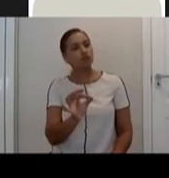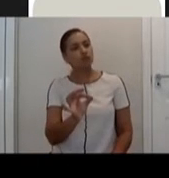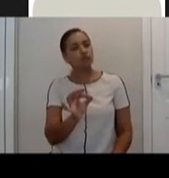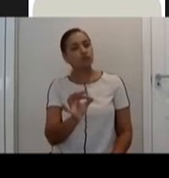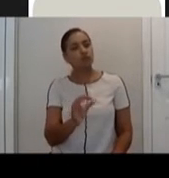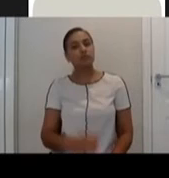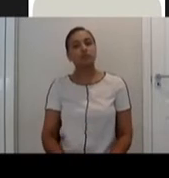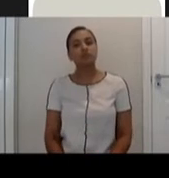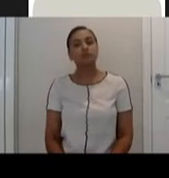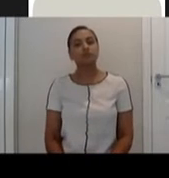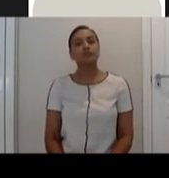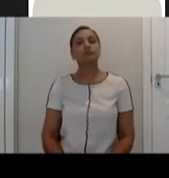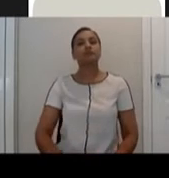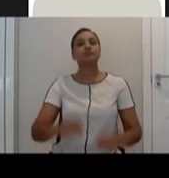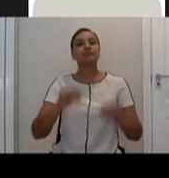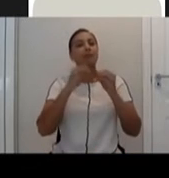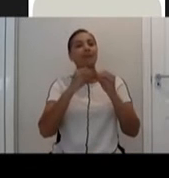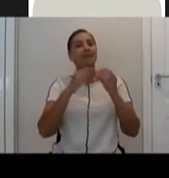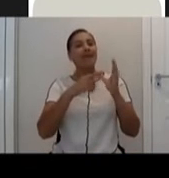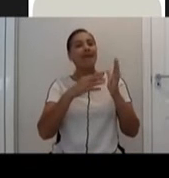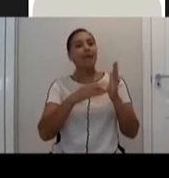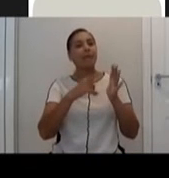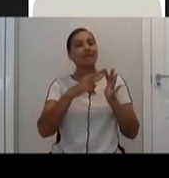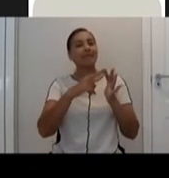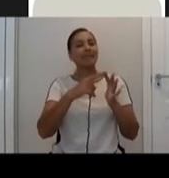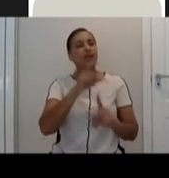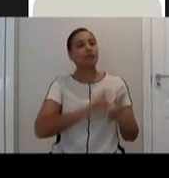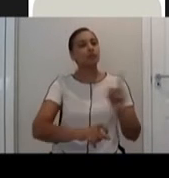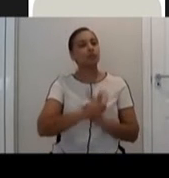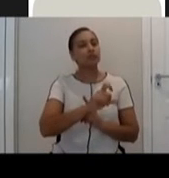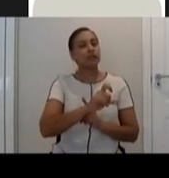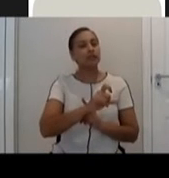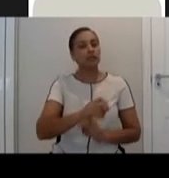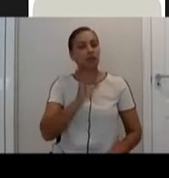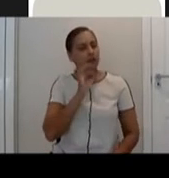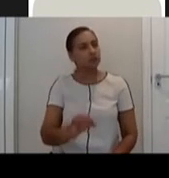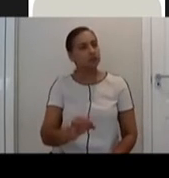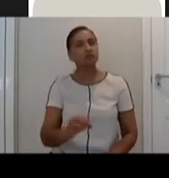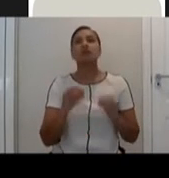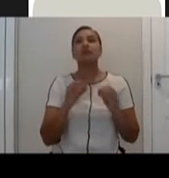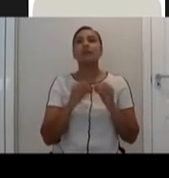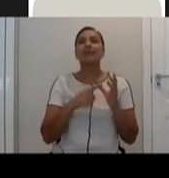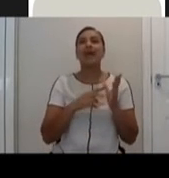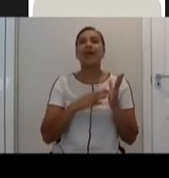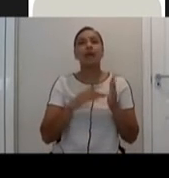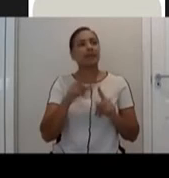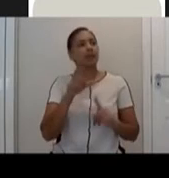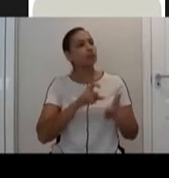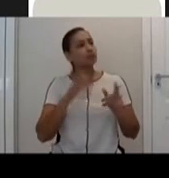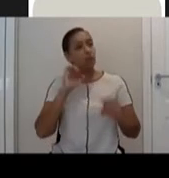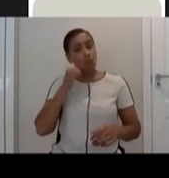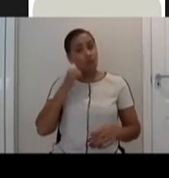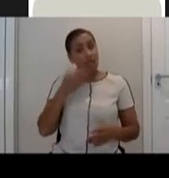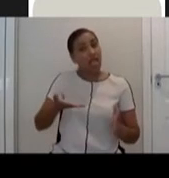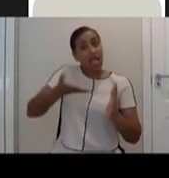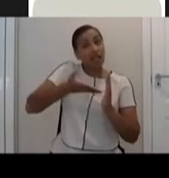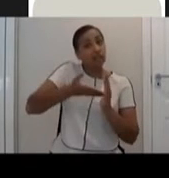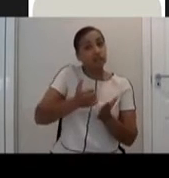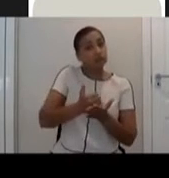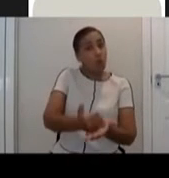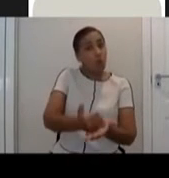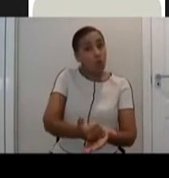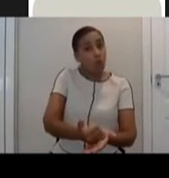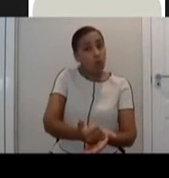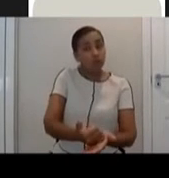African ethnic minorities. So it says, will local BME communities get additional support given they